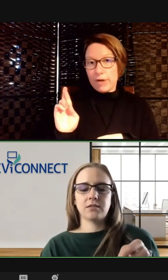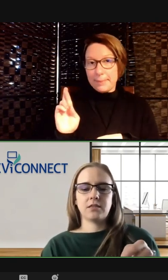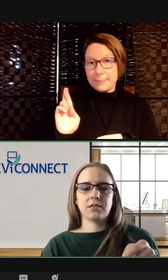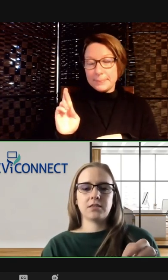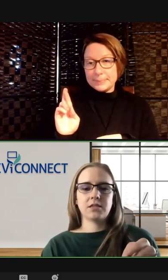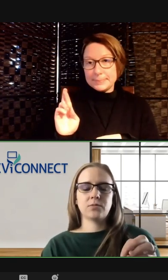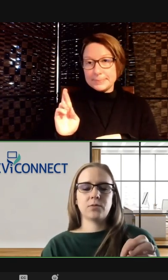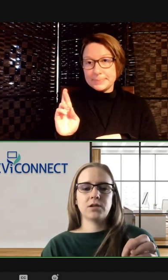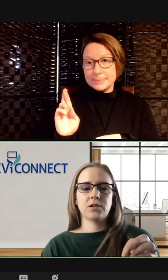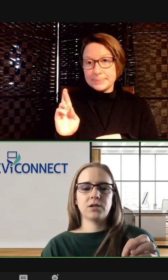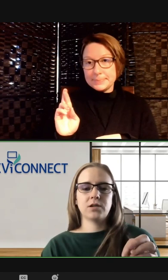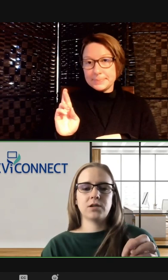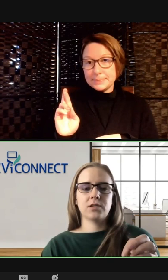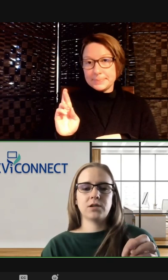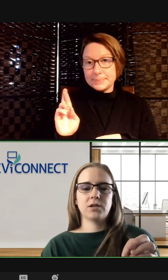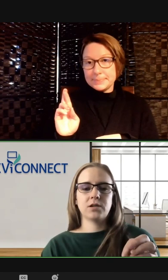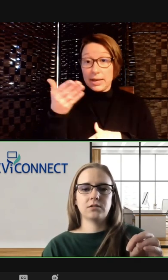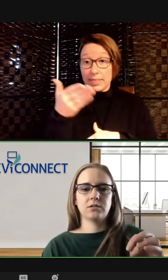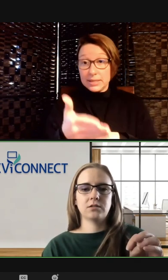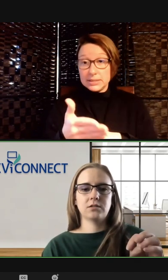like this one